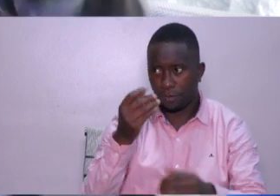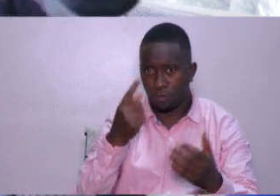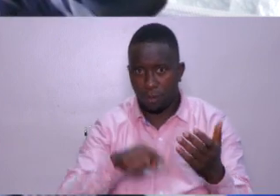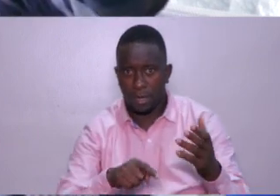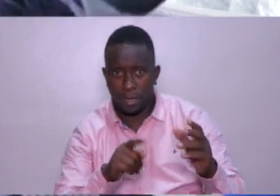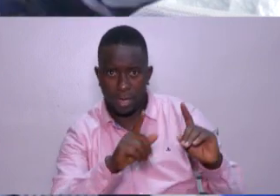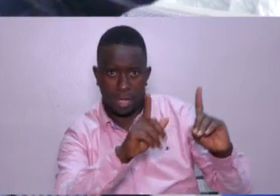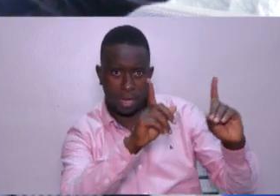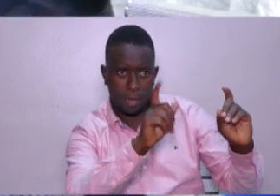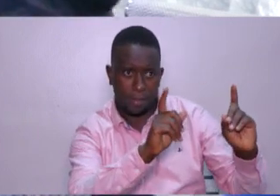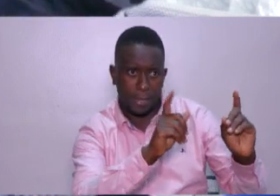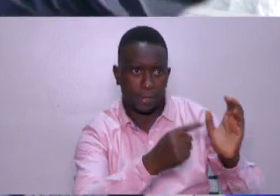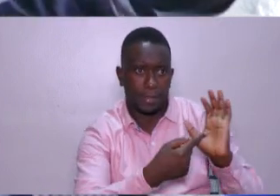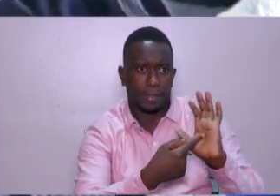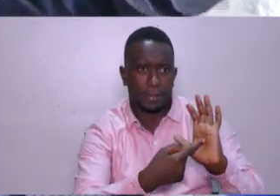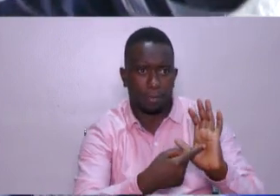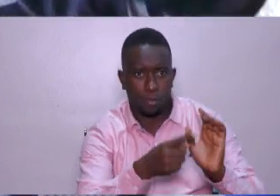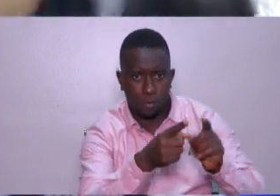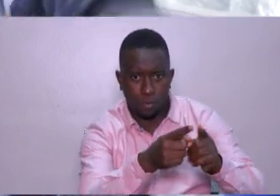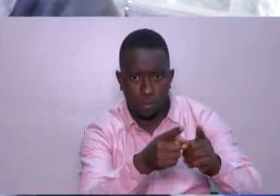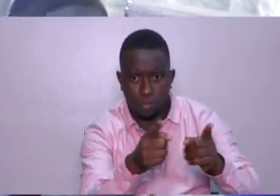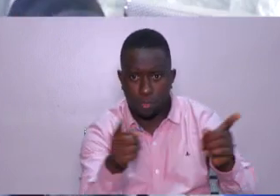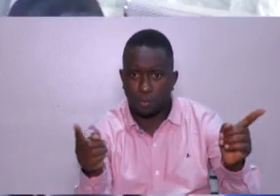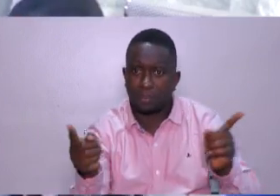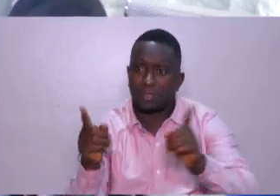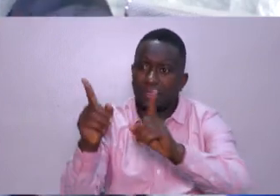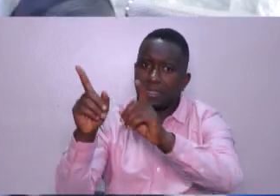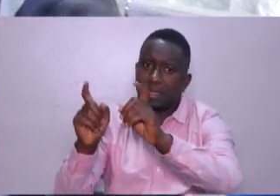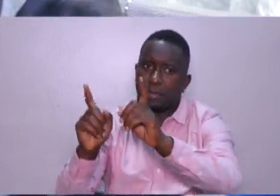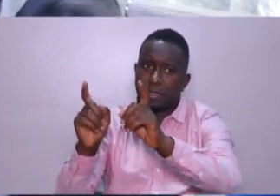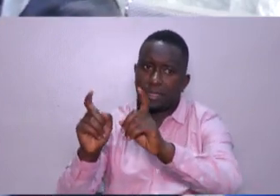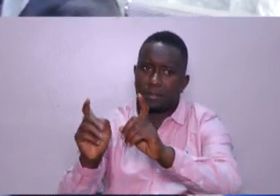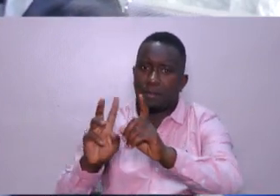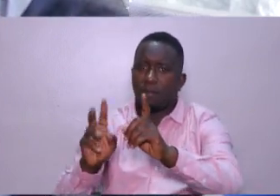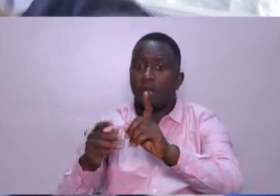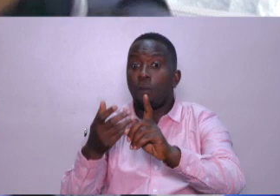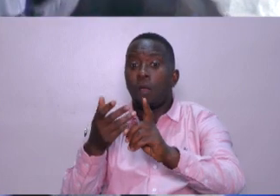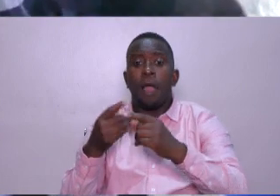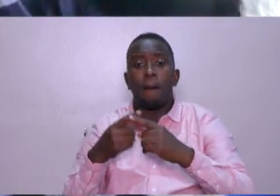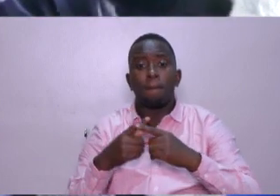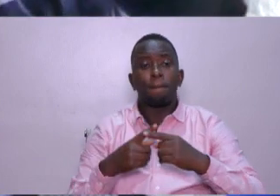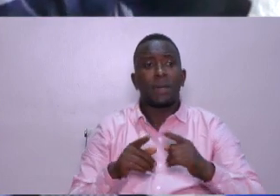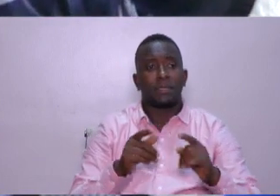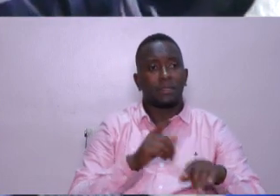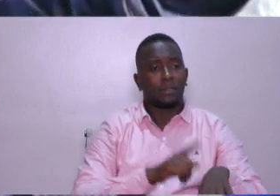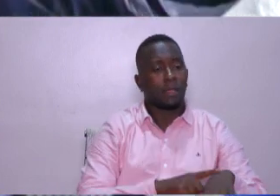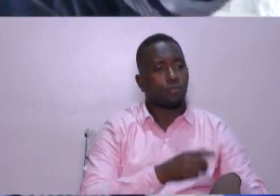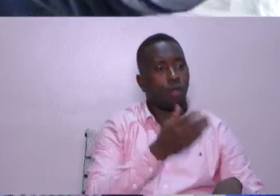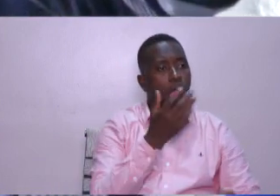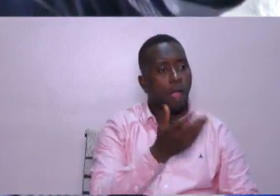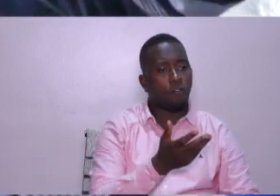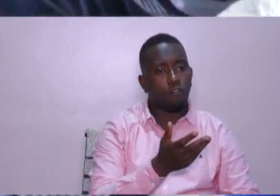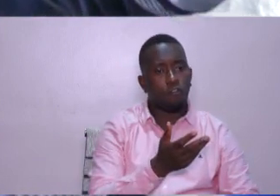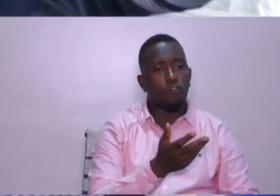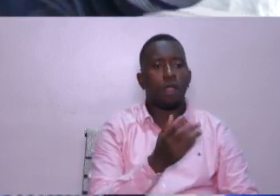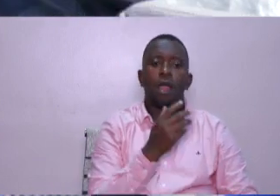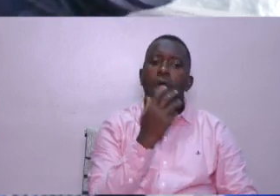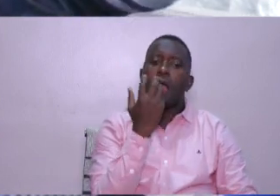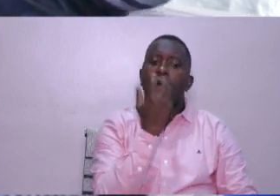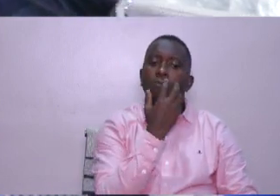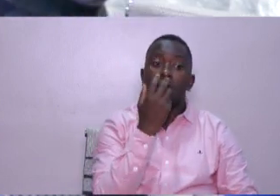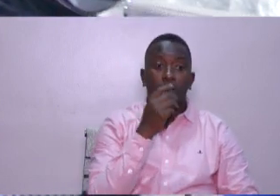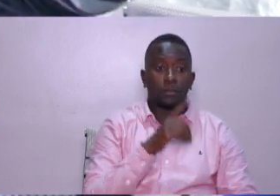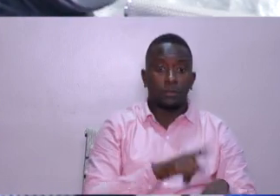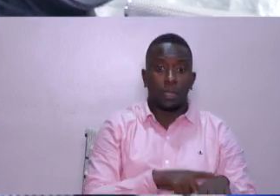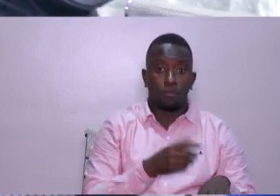for example, now those images are presets. For the animation, when you have an image that you know this is